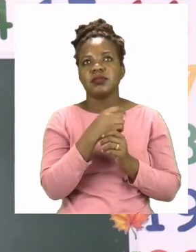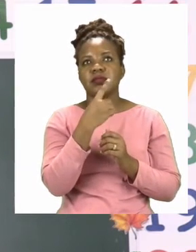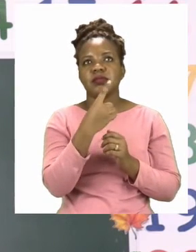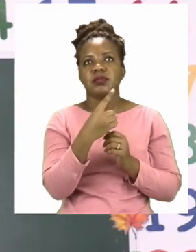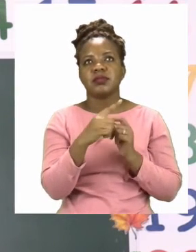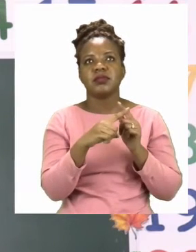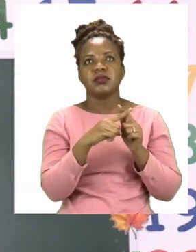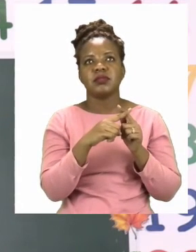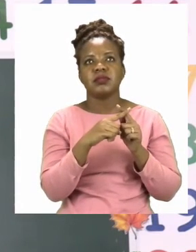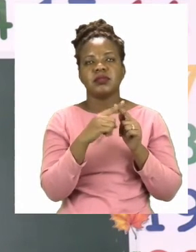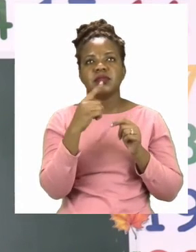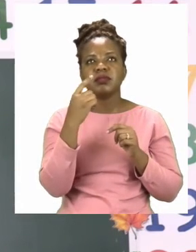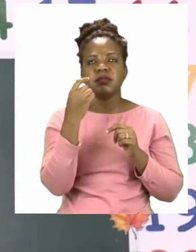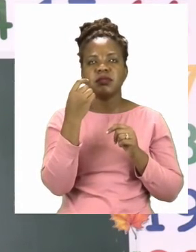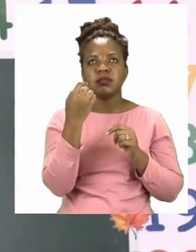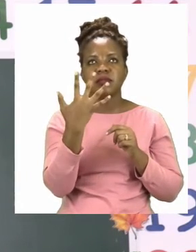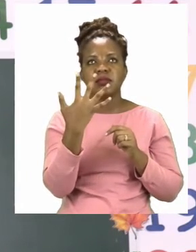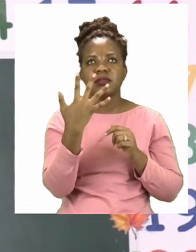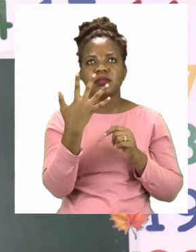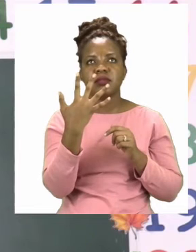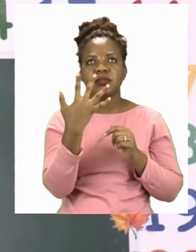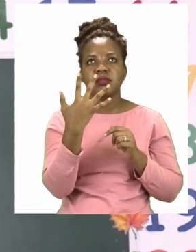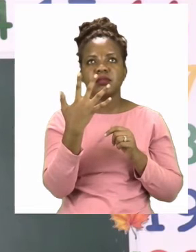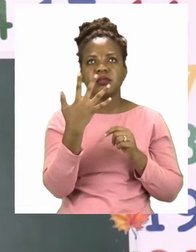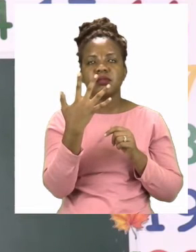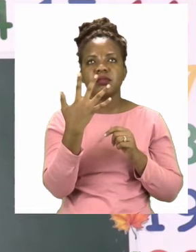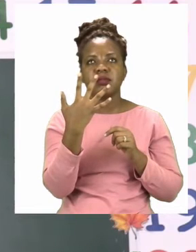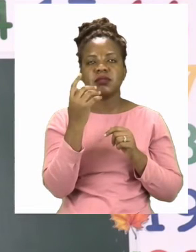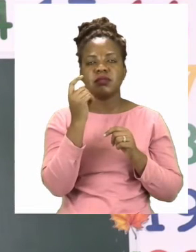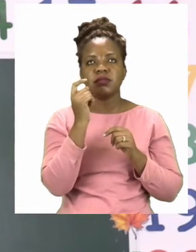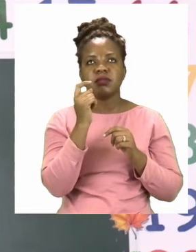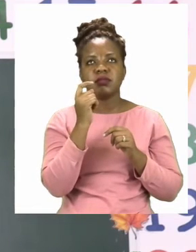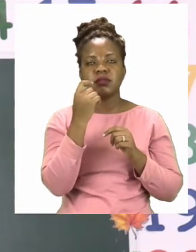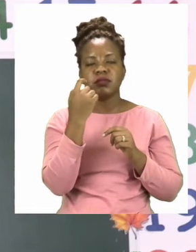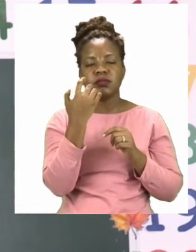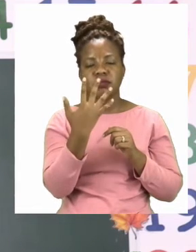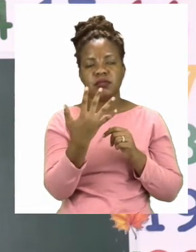1 times 5. So we are going to write 5.